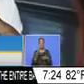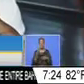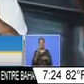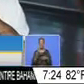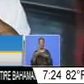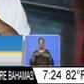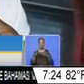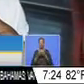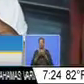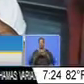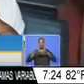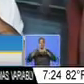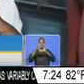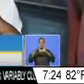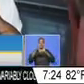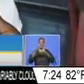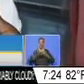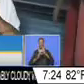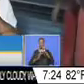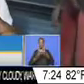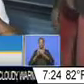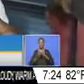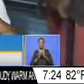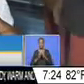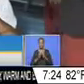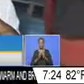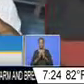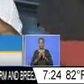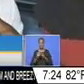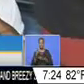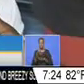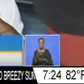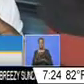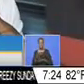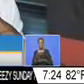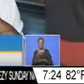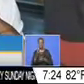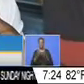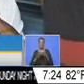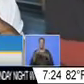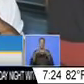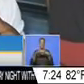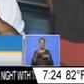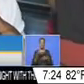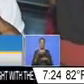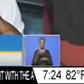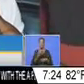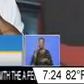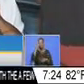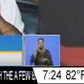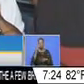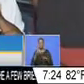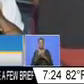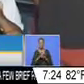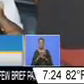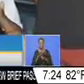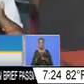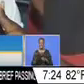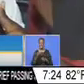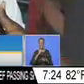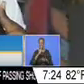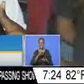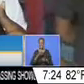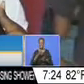basketball tournaments coming up. We have golfing tournaments coming up and more fishing tournaments coming up. And the beautiful thing about it is that all of them are not going to be held right